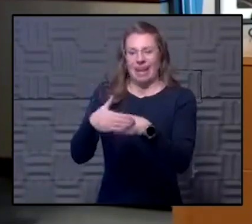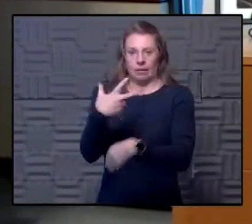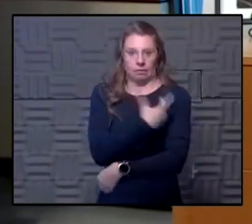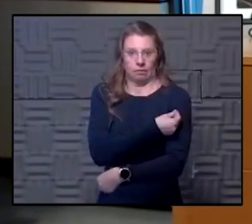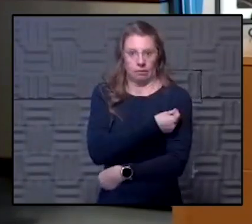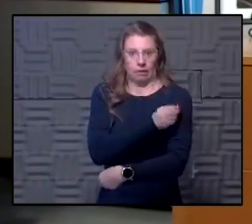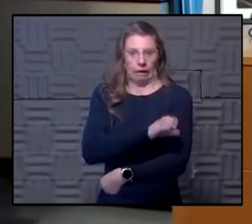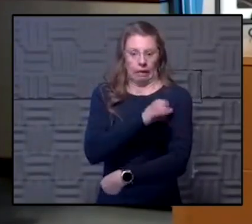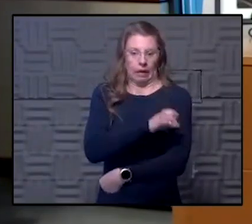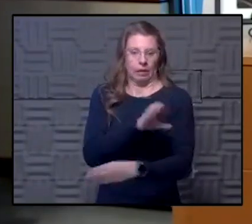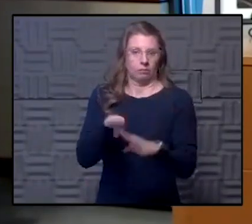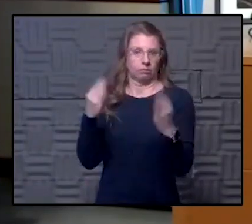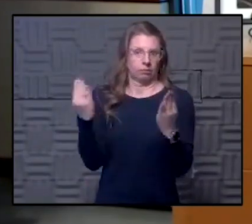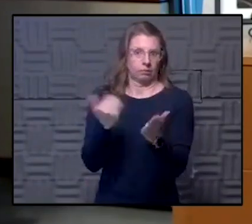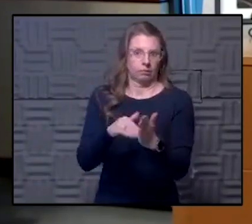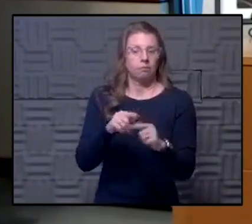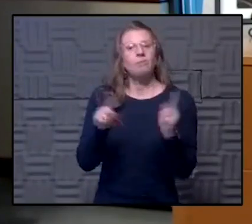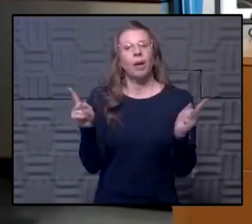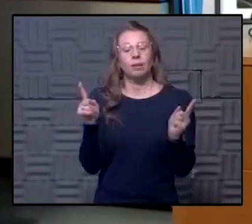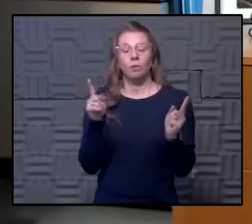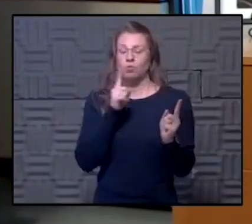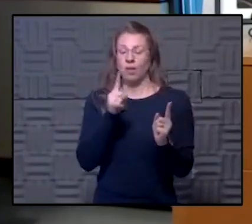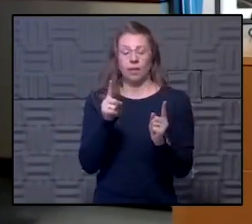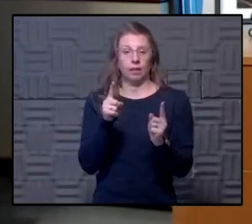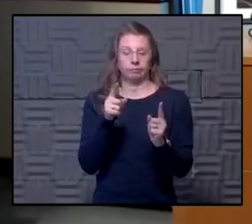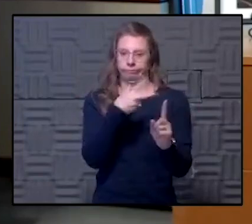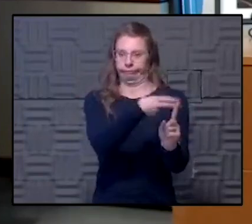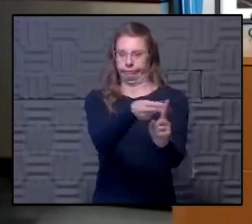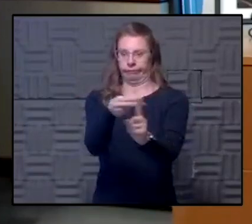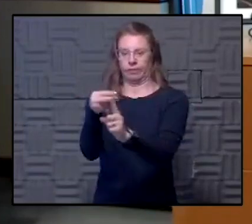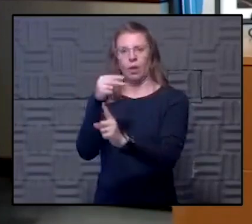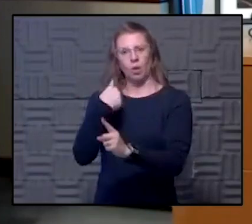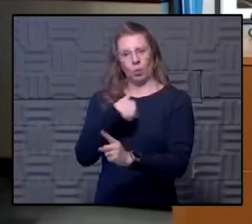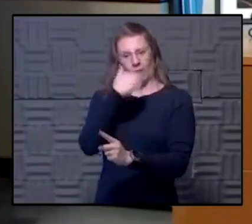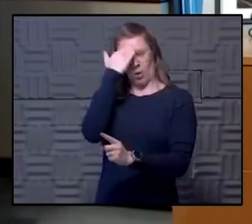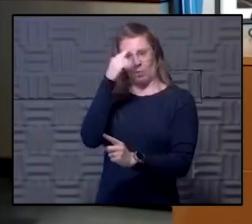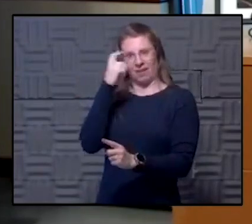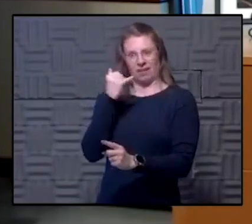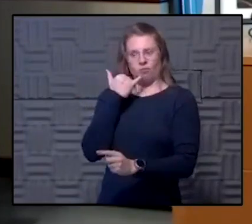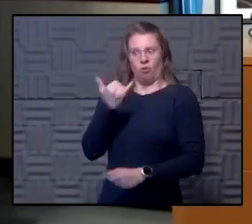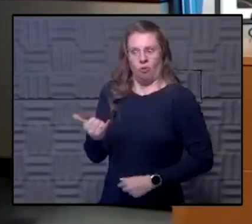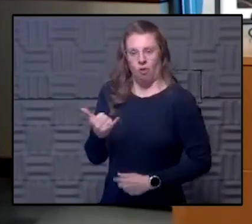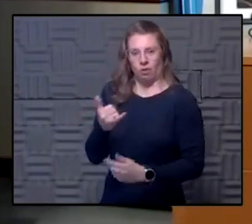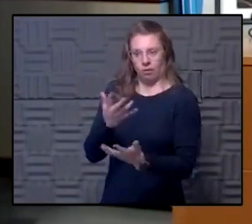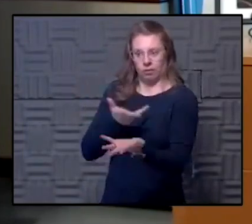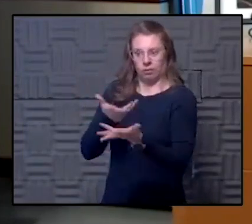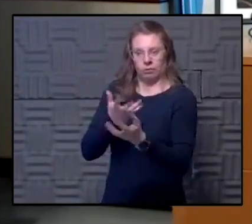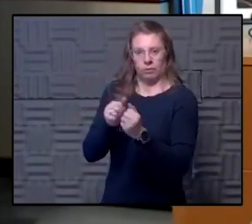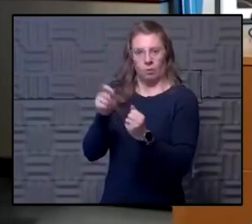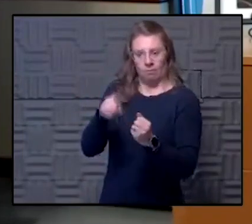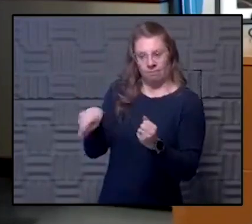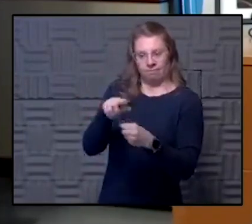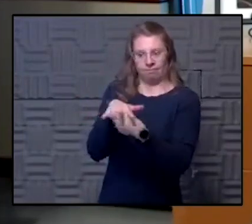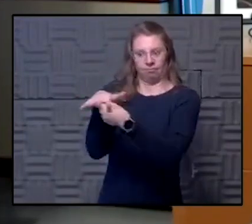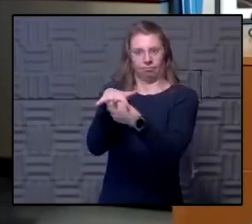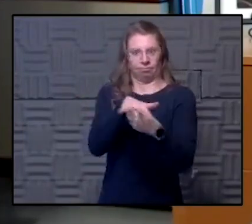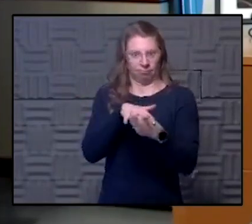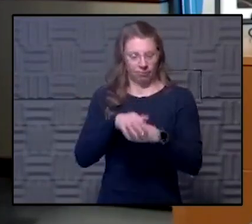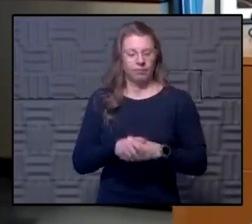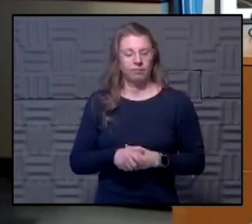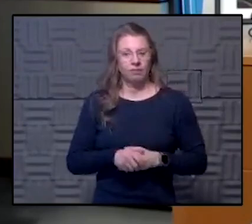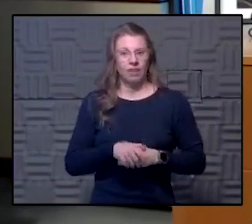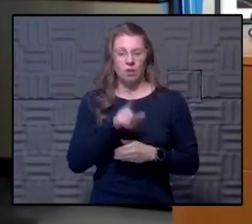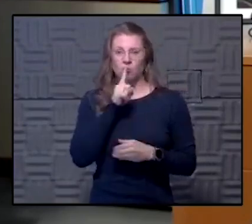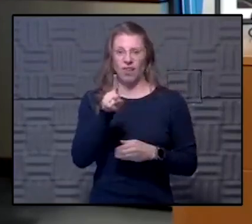vaccination clinic, for example. But overall, it's getting into people we know because we call them and talk to them on the telephone about it. So that's kind of the broad